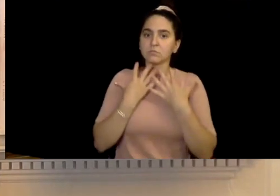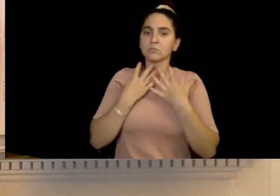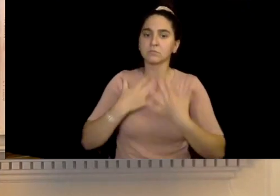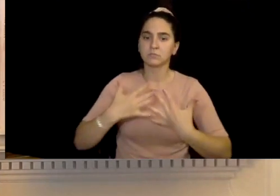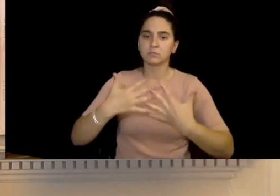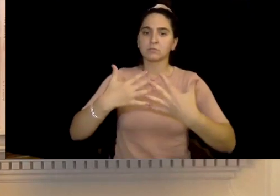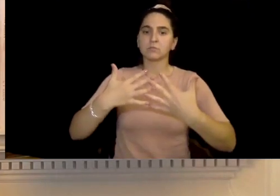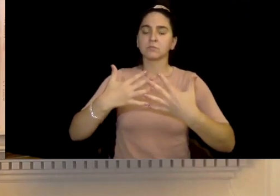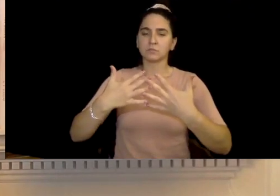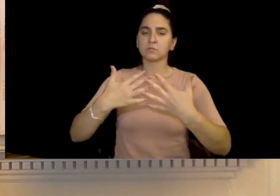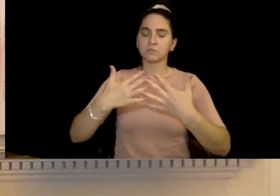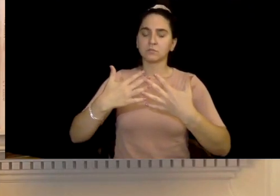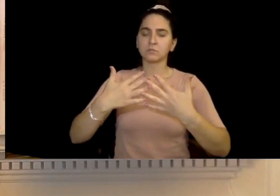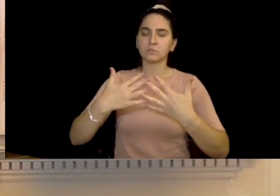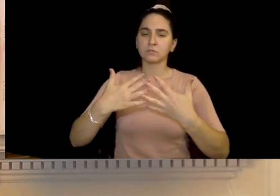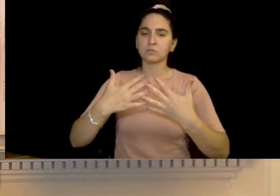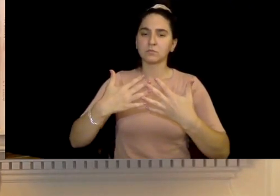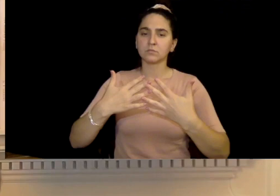inspiration